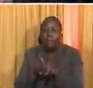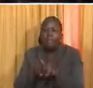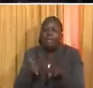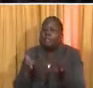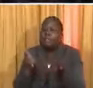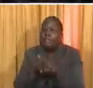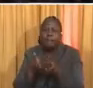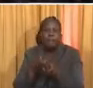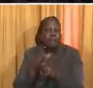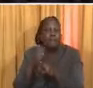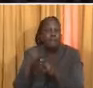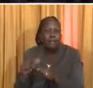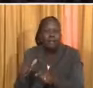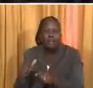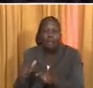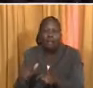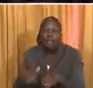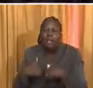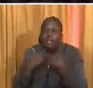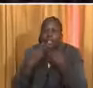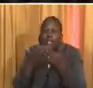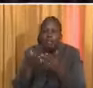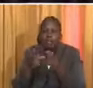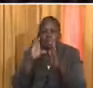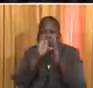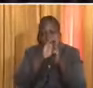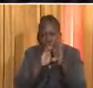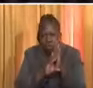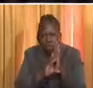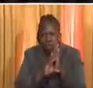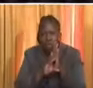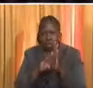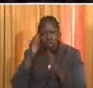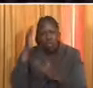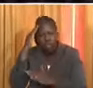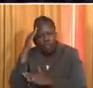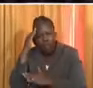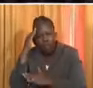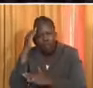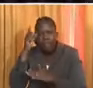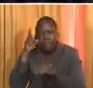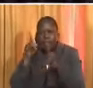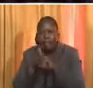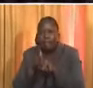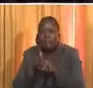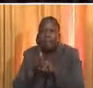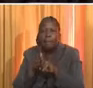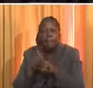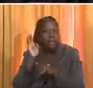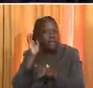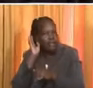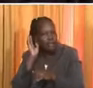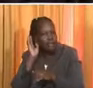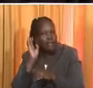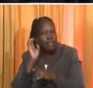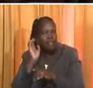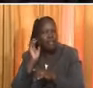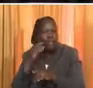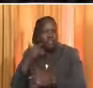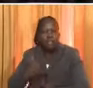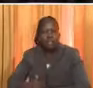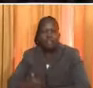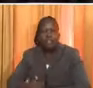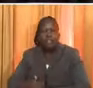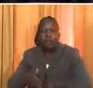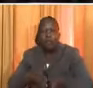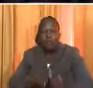ignored the irreducible constitutional consideration and the existing scientific criteria in